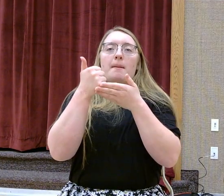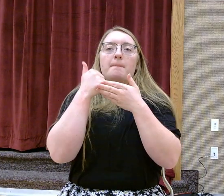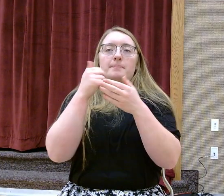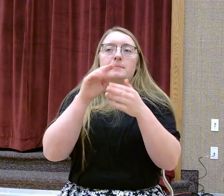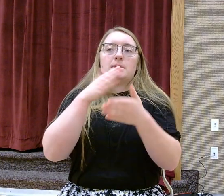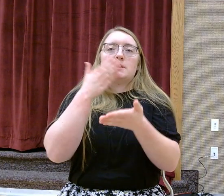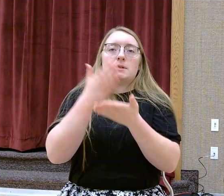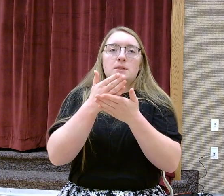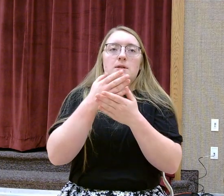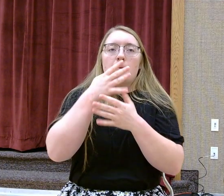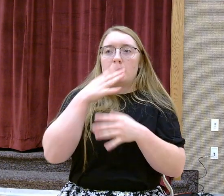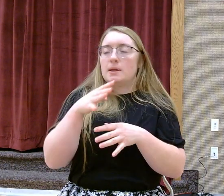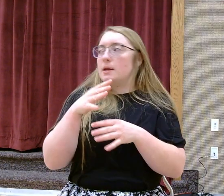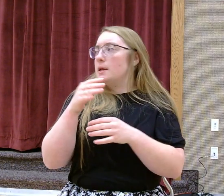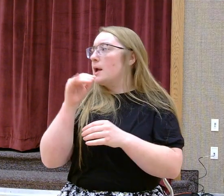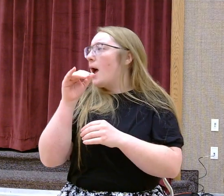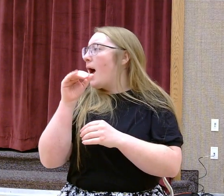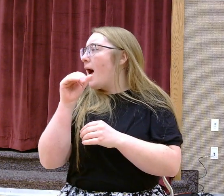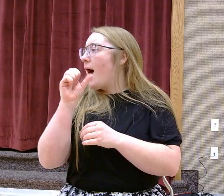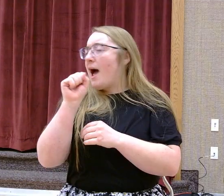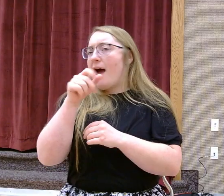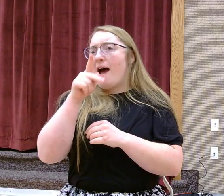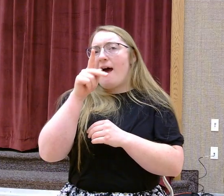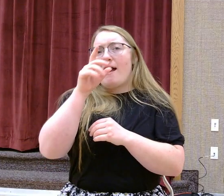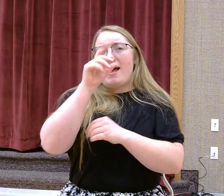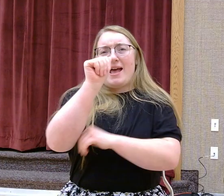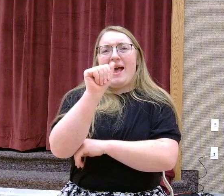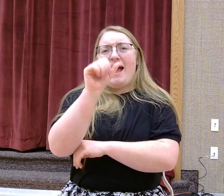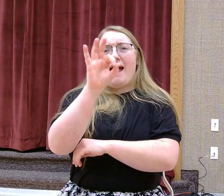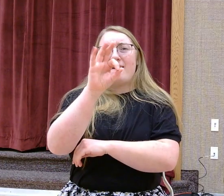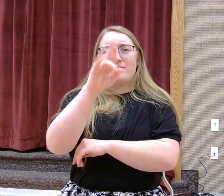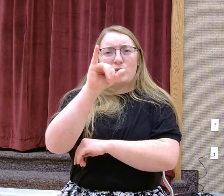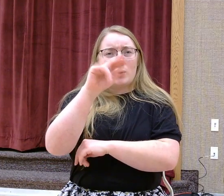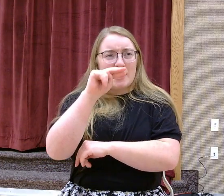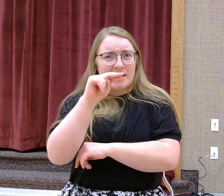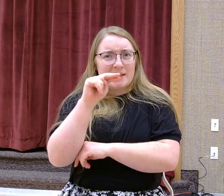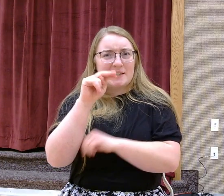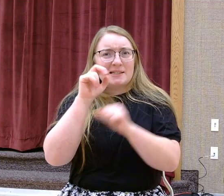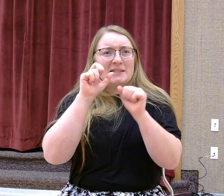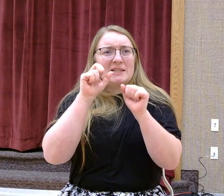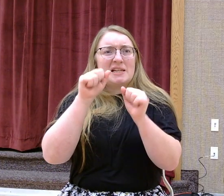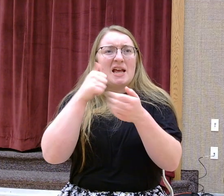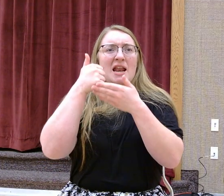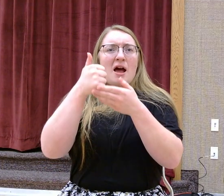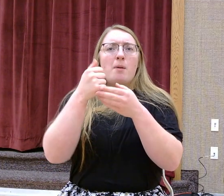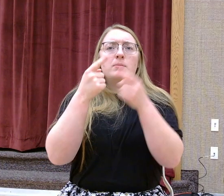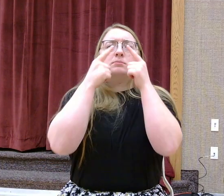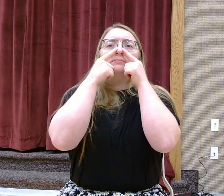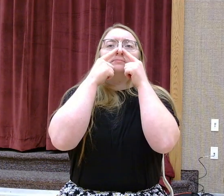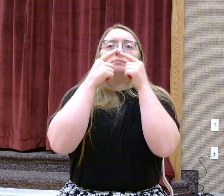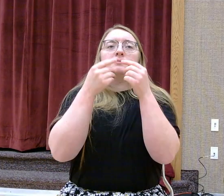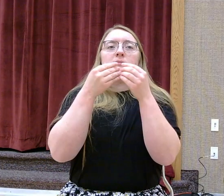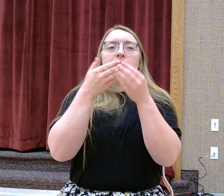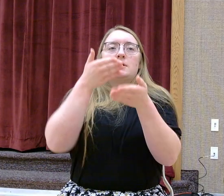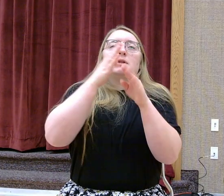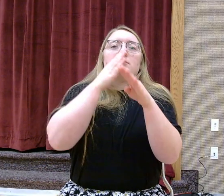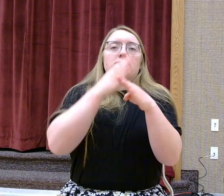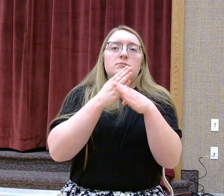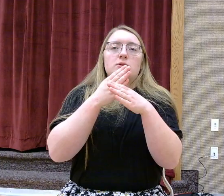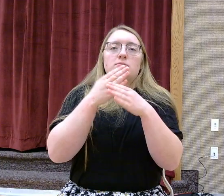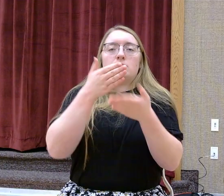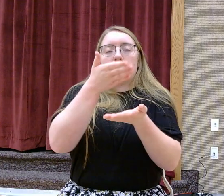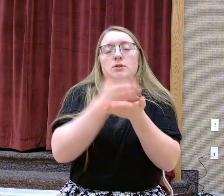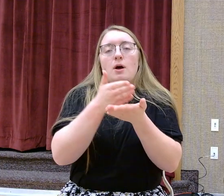that's over the counter, is a vasoconstrictor. So you can use some Afrin in a nose, and that'll kind of constrict those capillaries and help with the